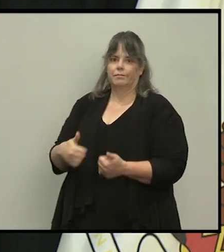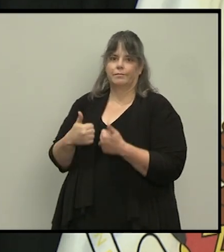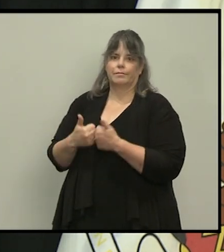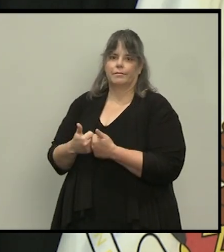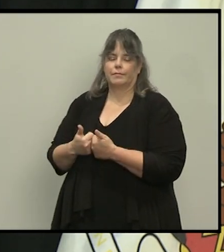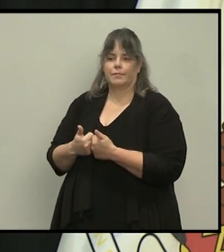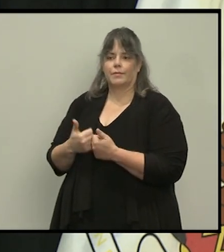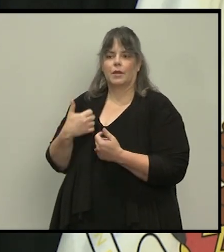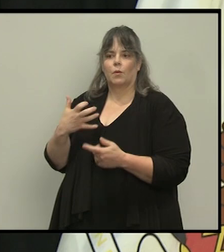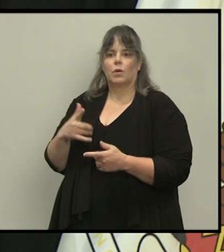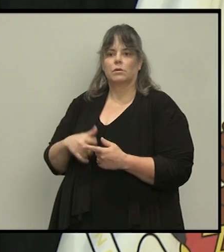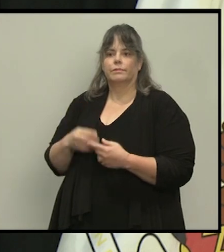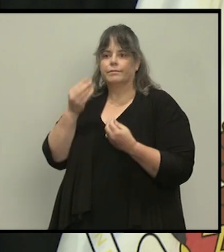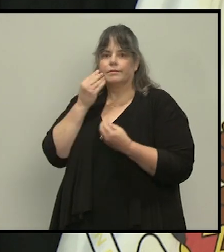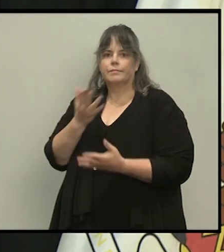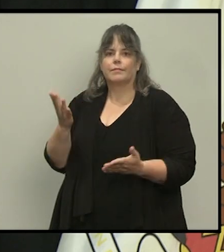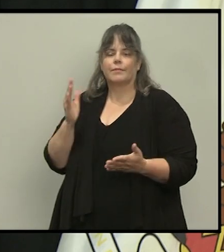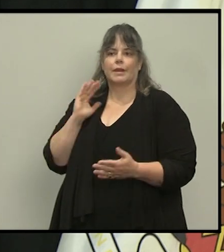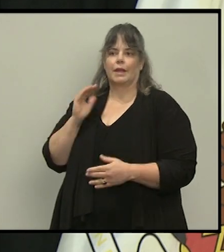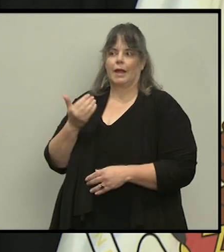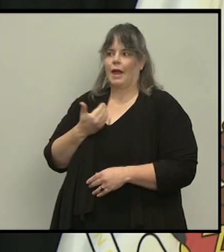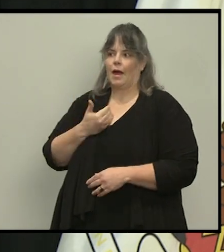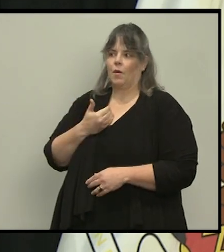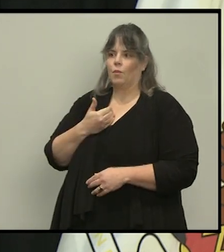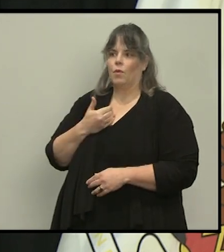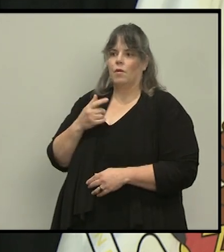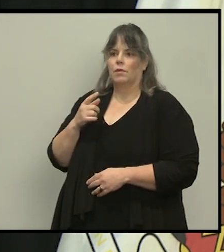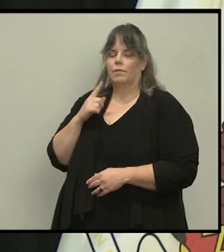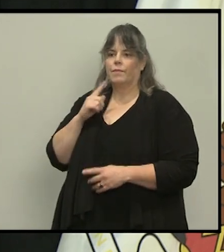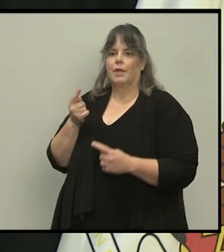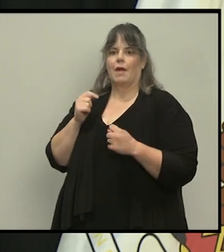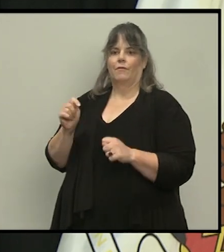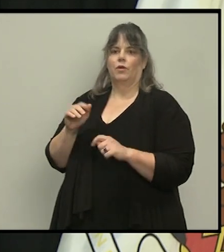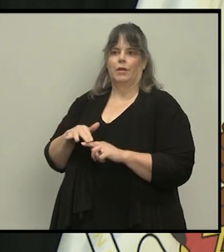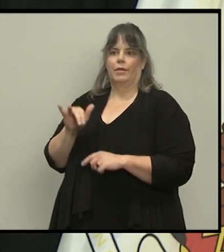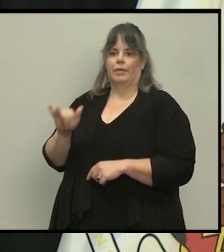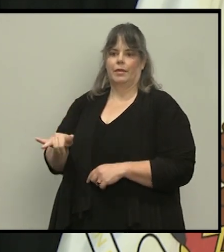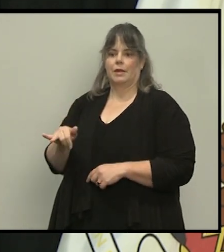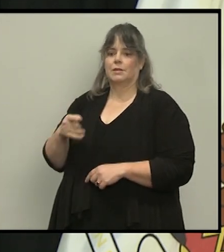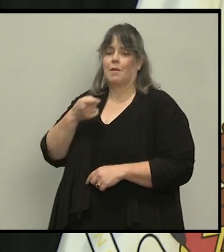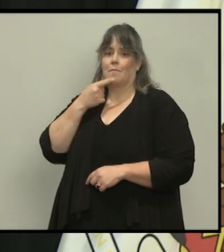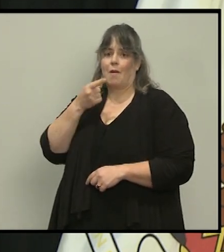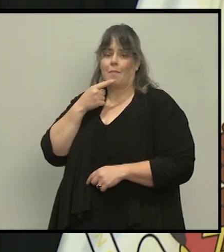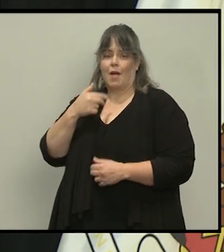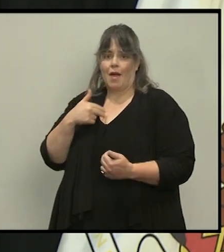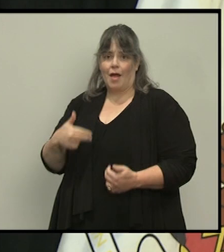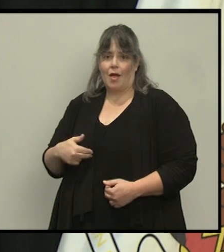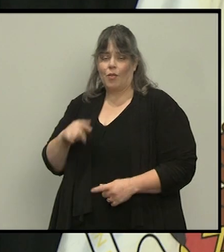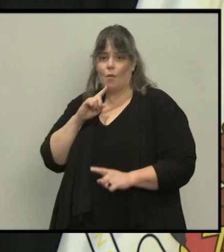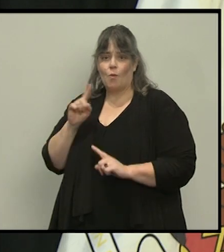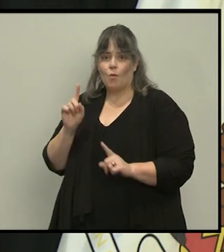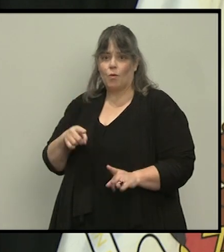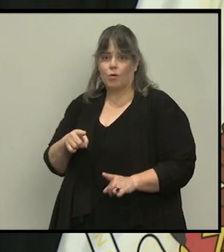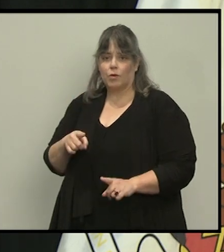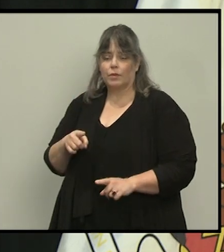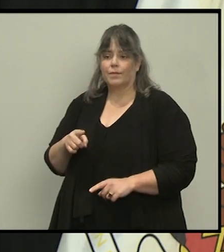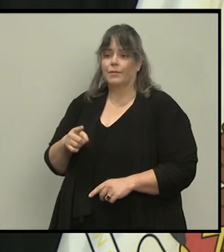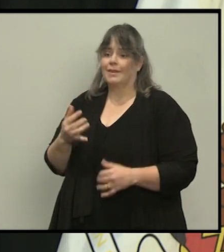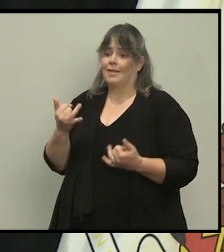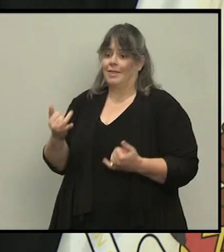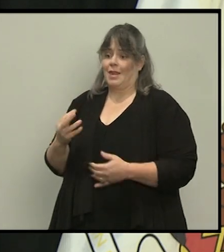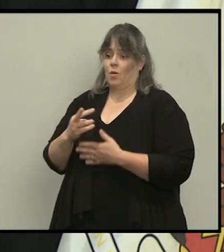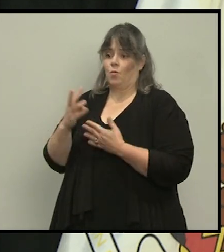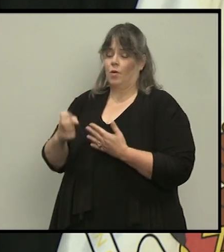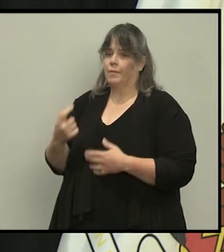our enforcement efforts of the public health order and give you an update of this weekend's activities. This weekend, we had a very